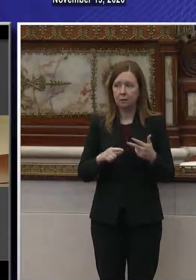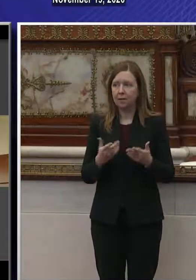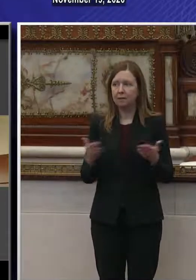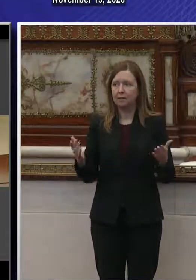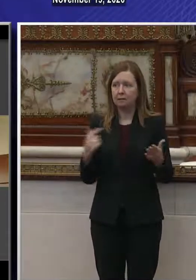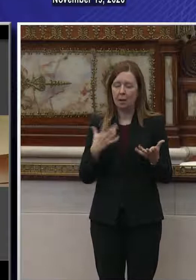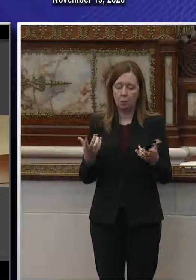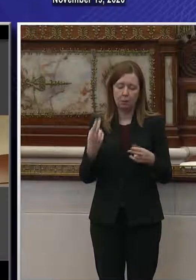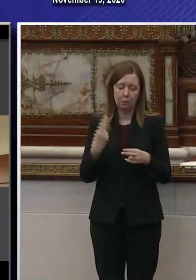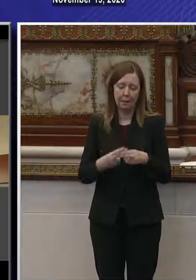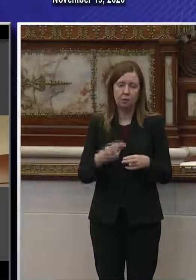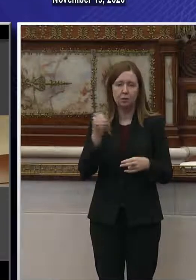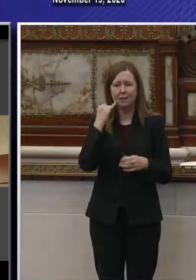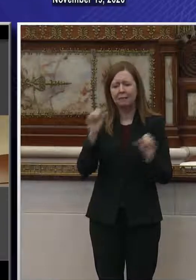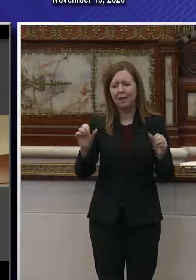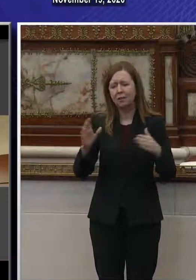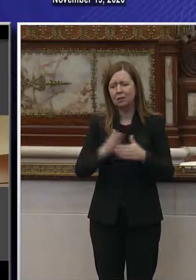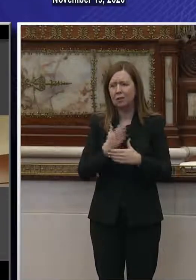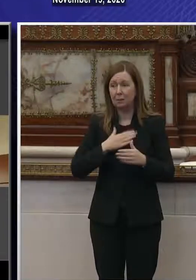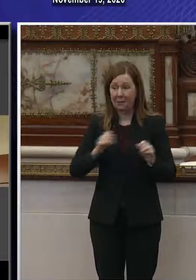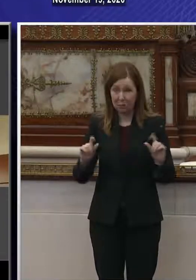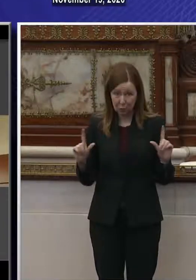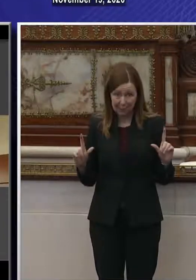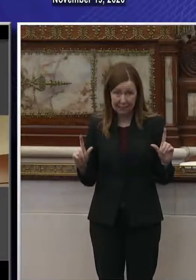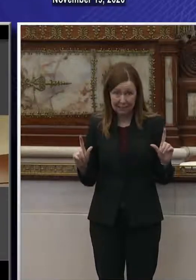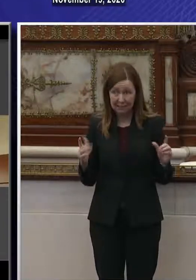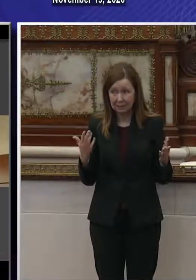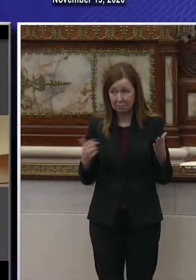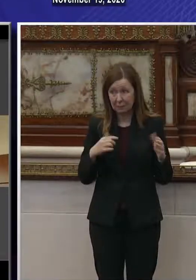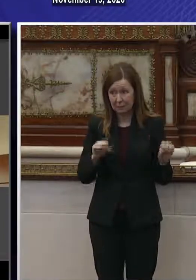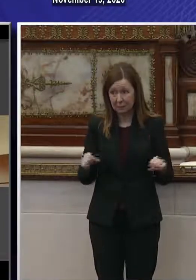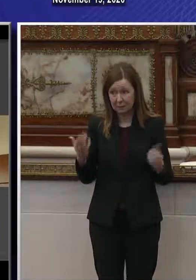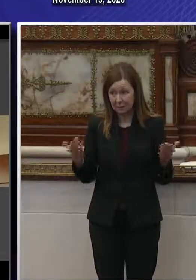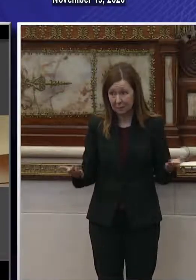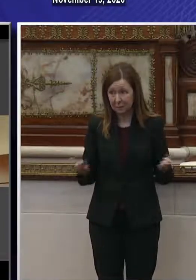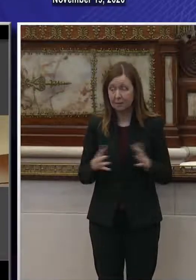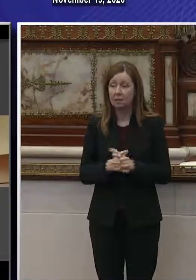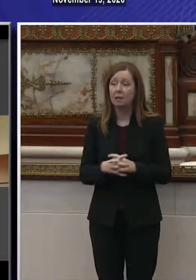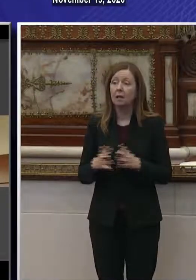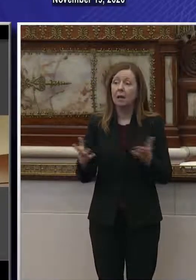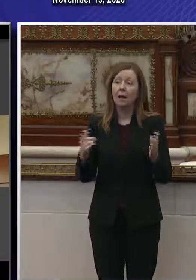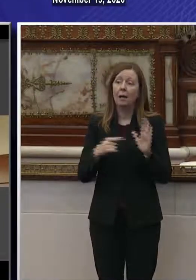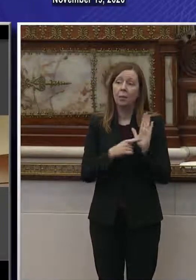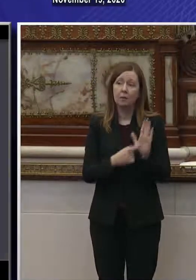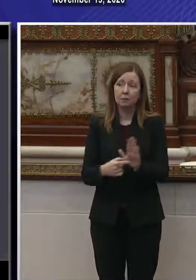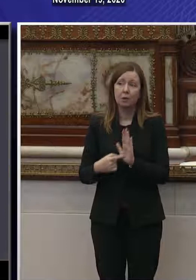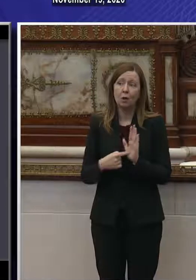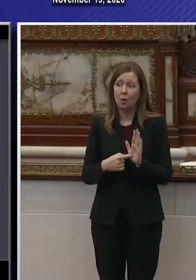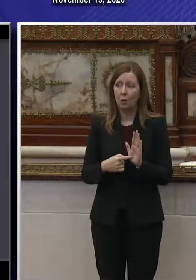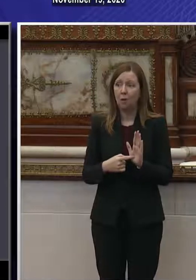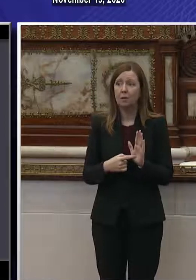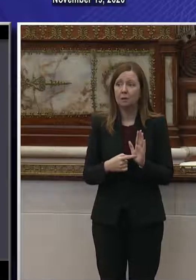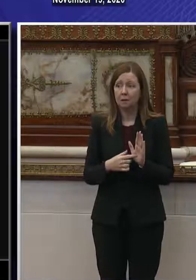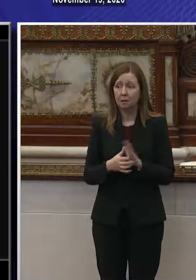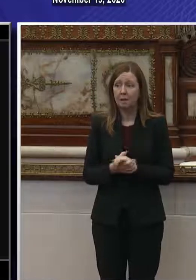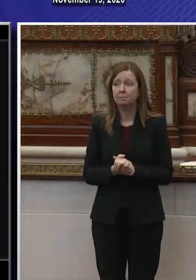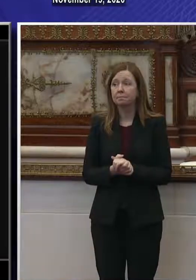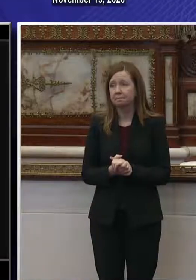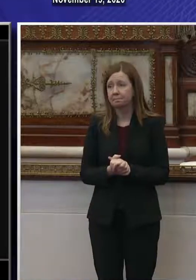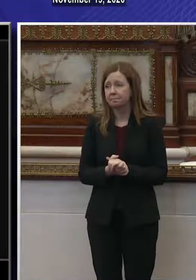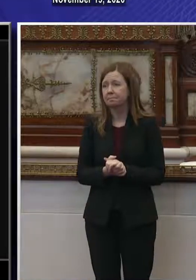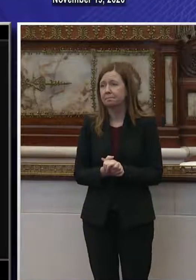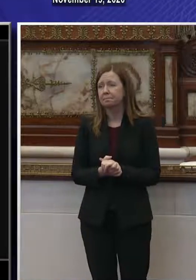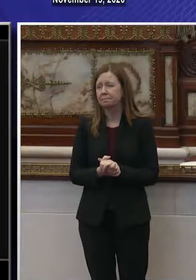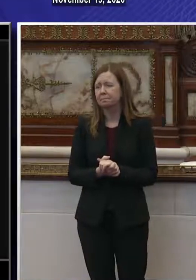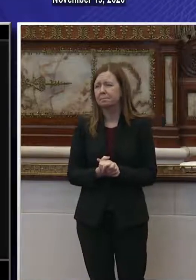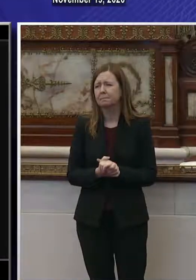to mention, if I might share my screen, let's see if that's possible. I just want to show for the, well, maybe this is